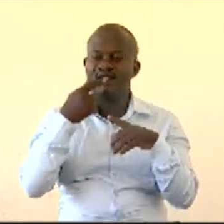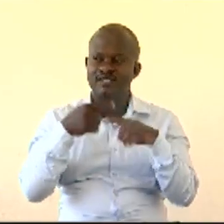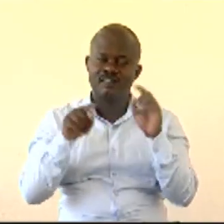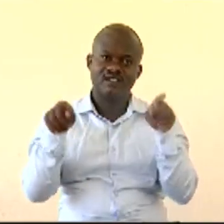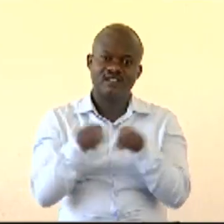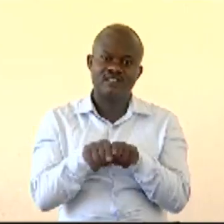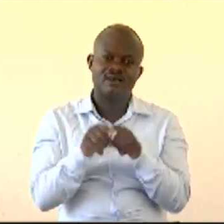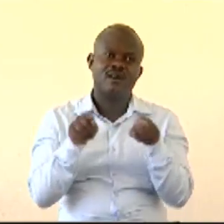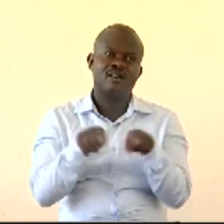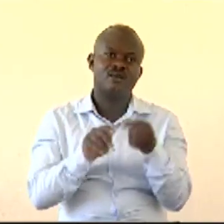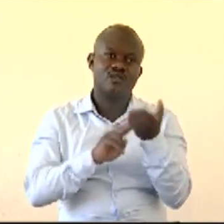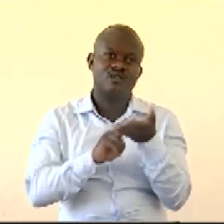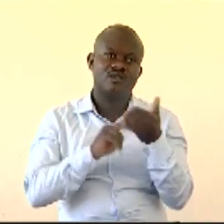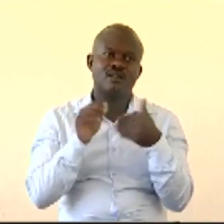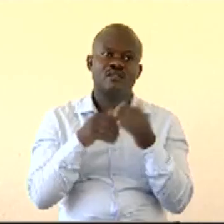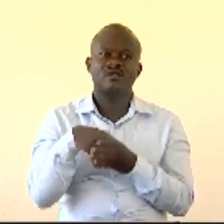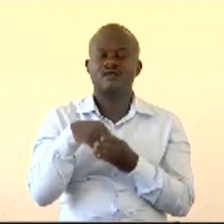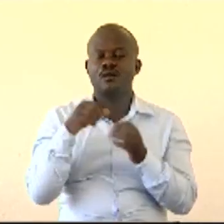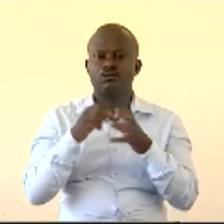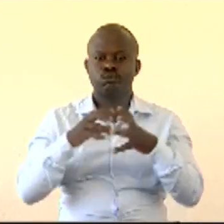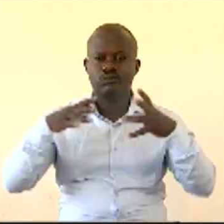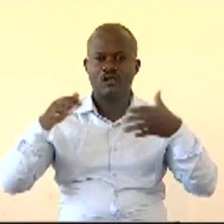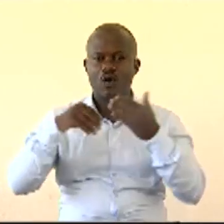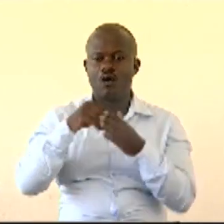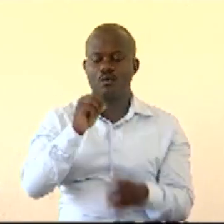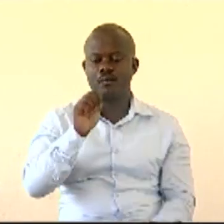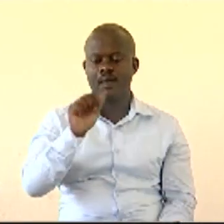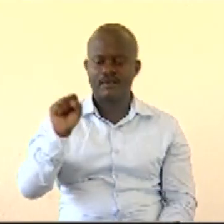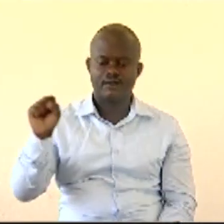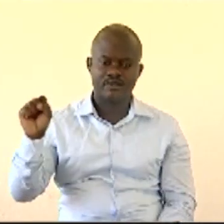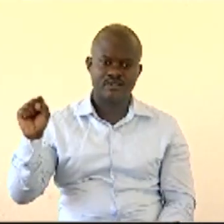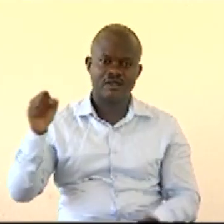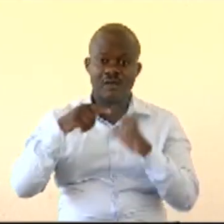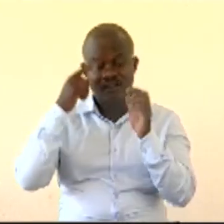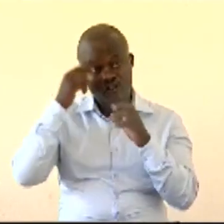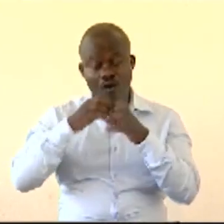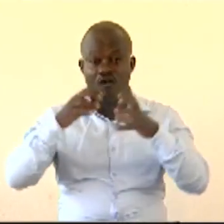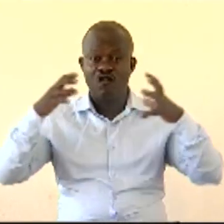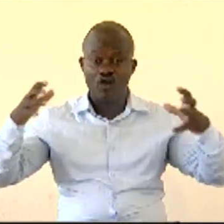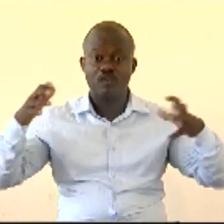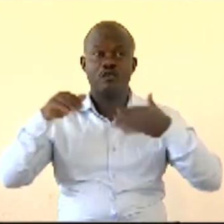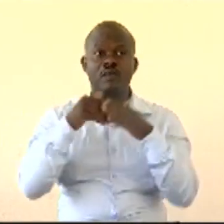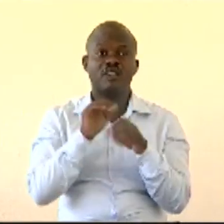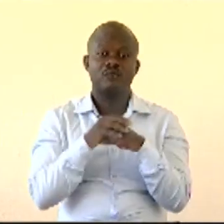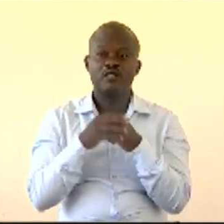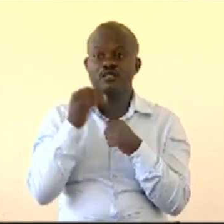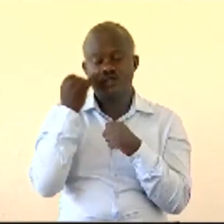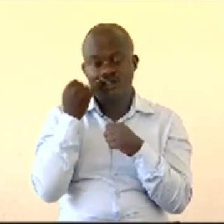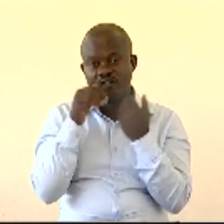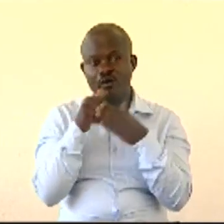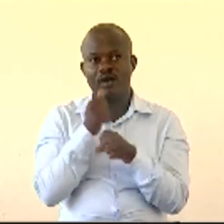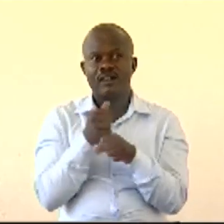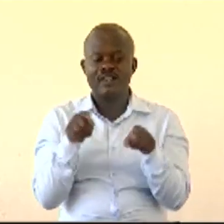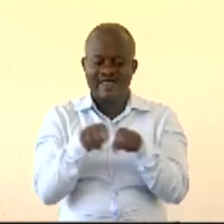as using the volumes or masses. But for volumes, you have to make sure that you are working under